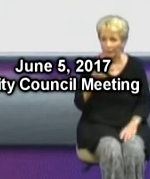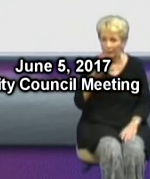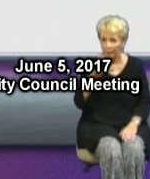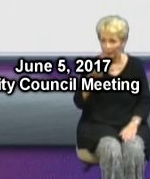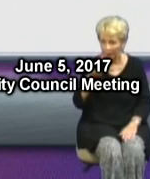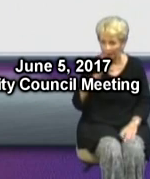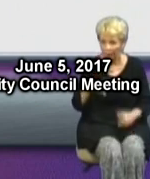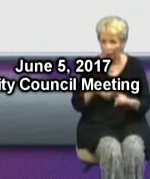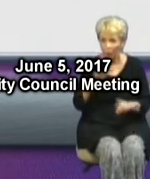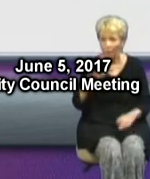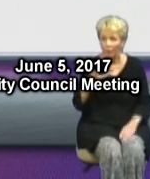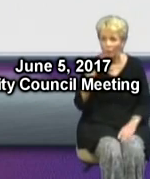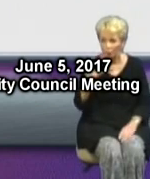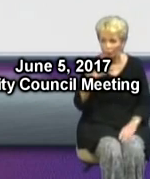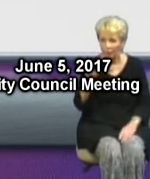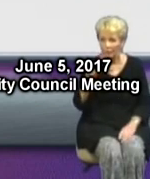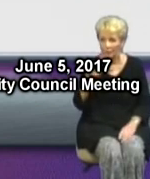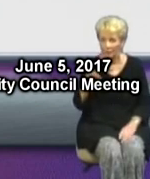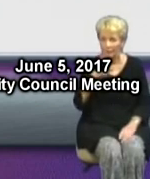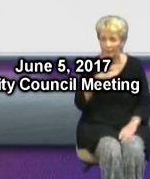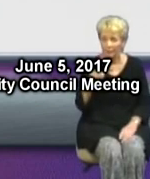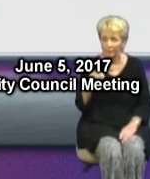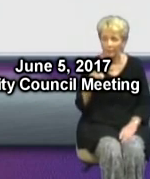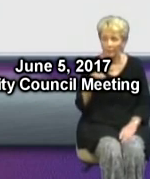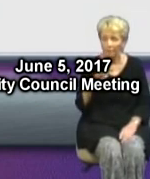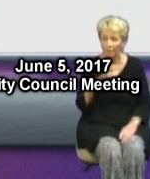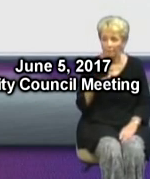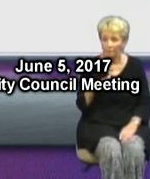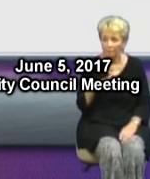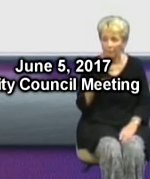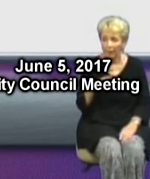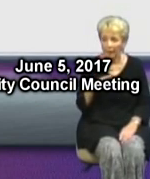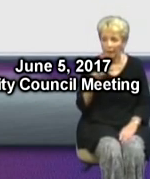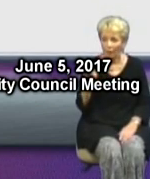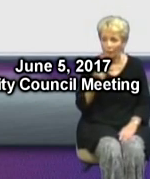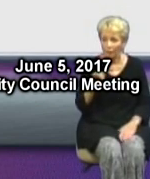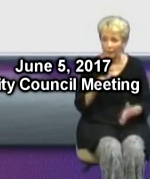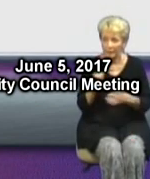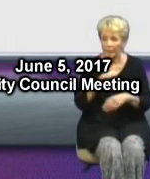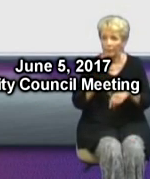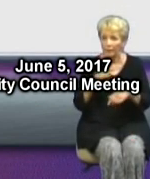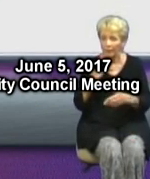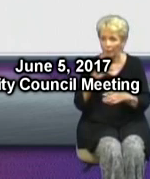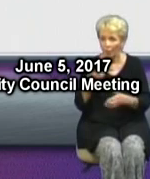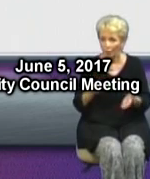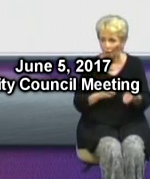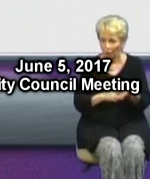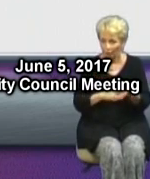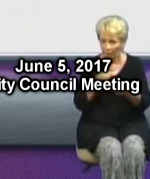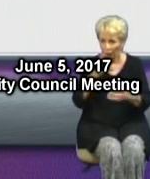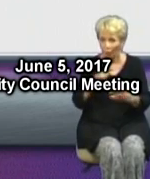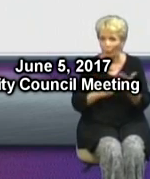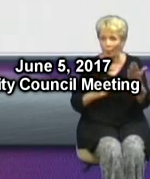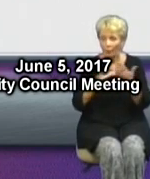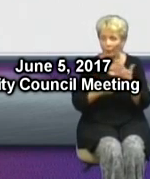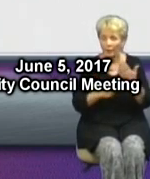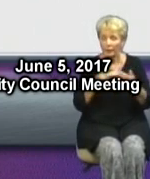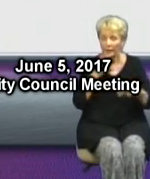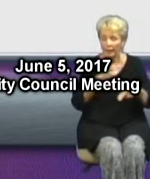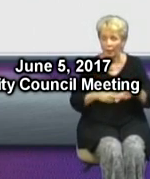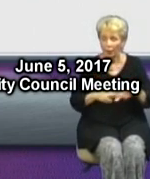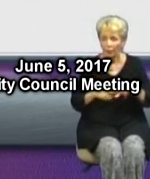WBTV, your Charlotte stations and such, and also the same time that our contracts for our programming are going to